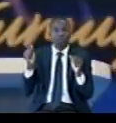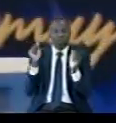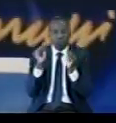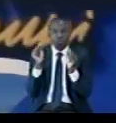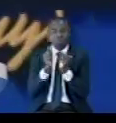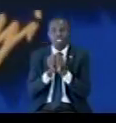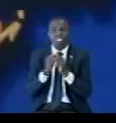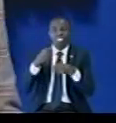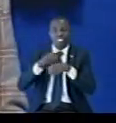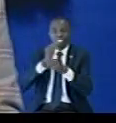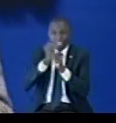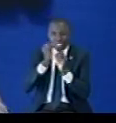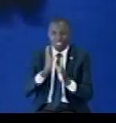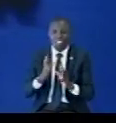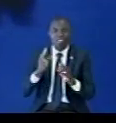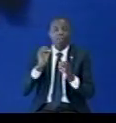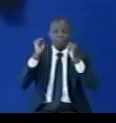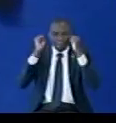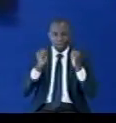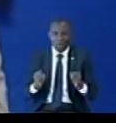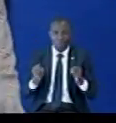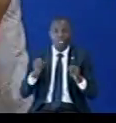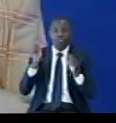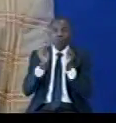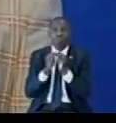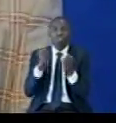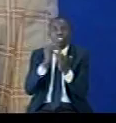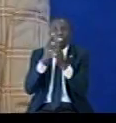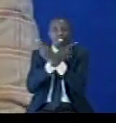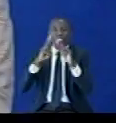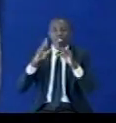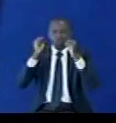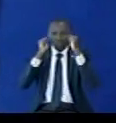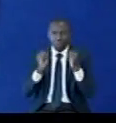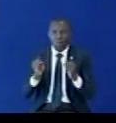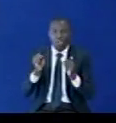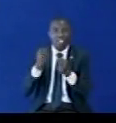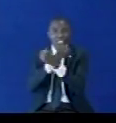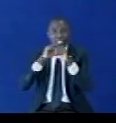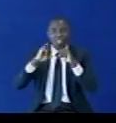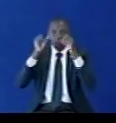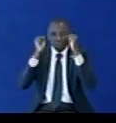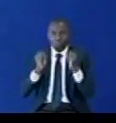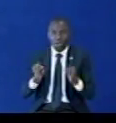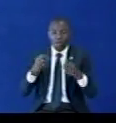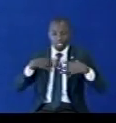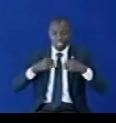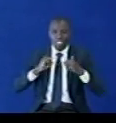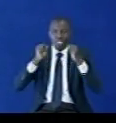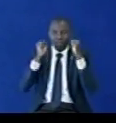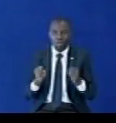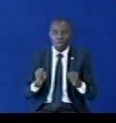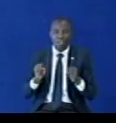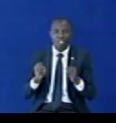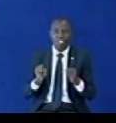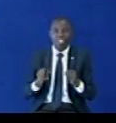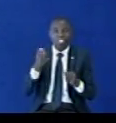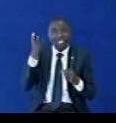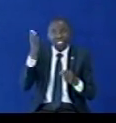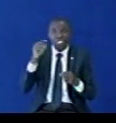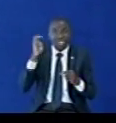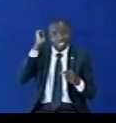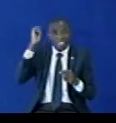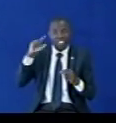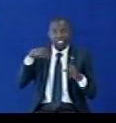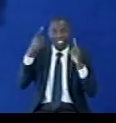power, with redemptive power, with saving power, with healing power. It says, there is